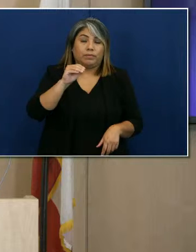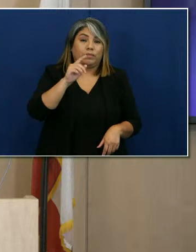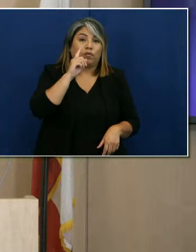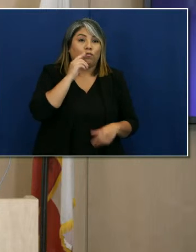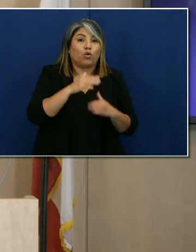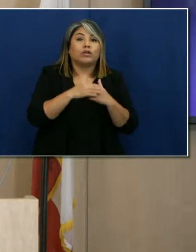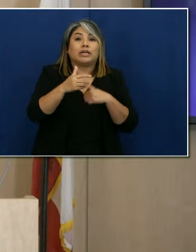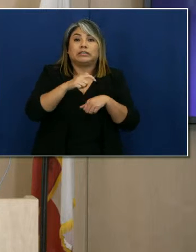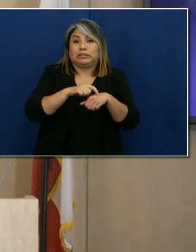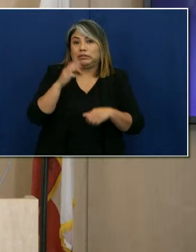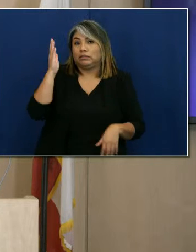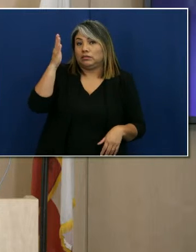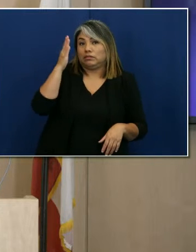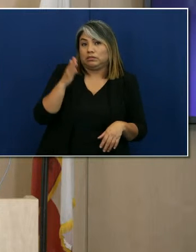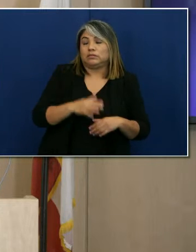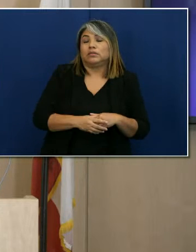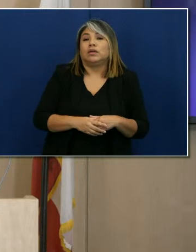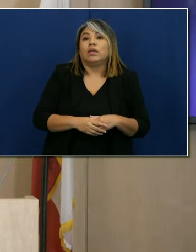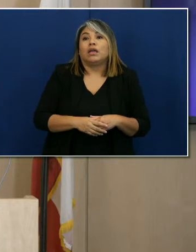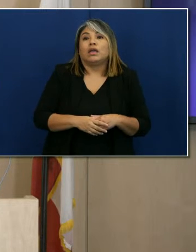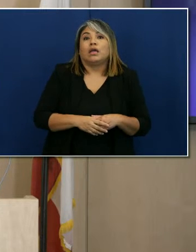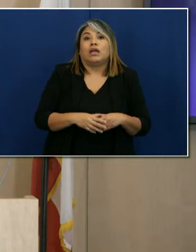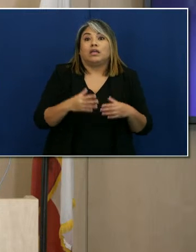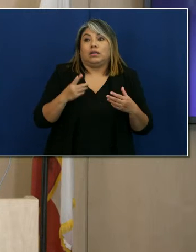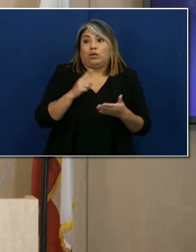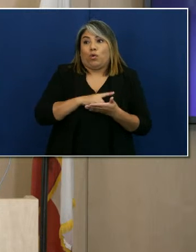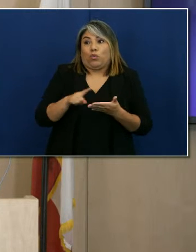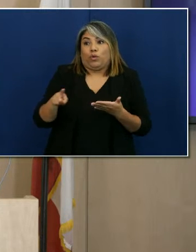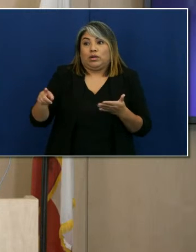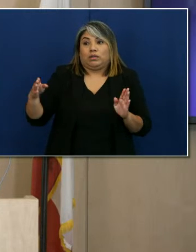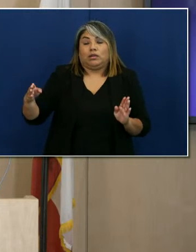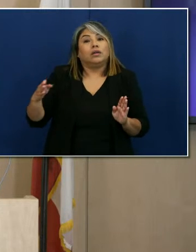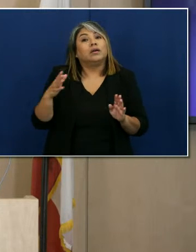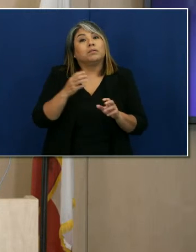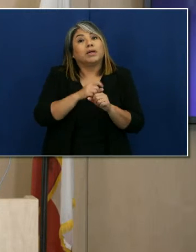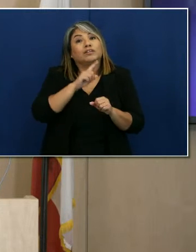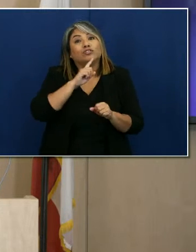briefing. And between now and then, we certainly hope everyone stays safe in San Diego